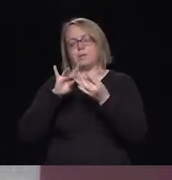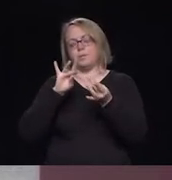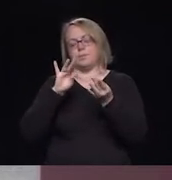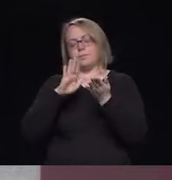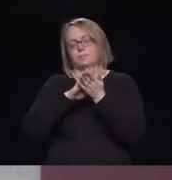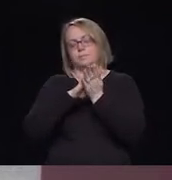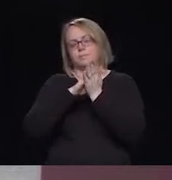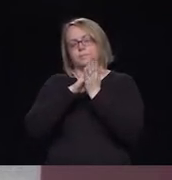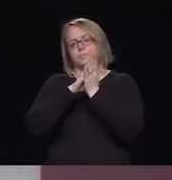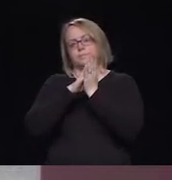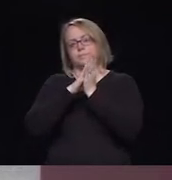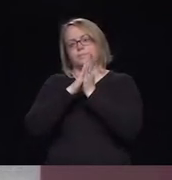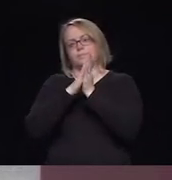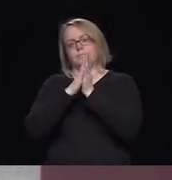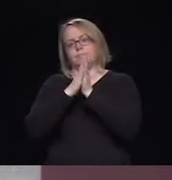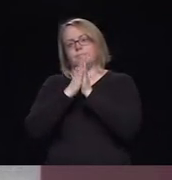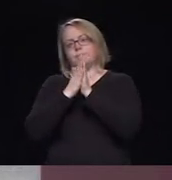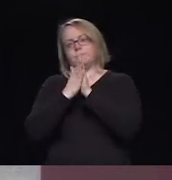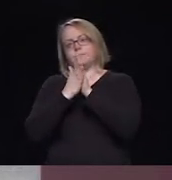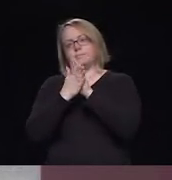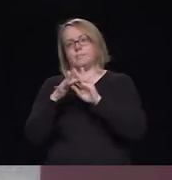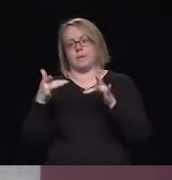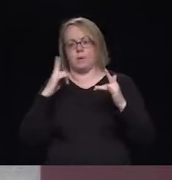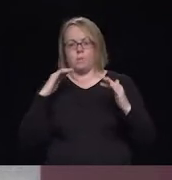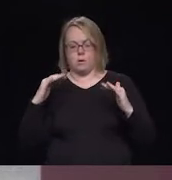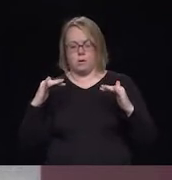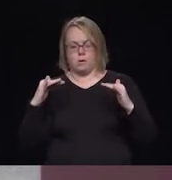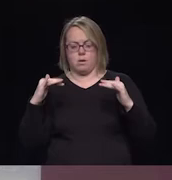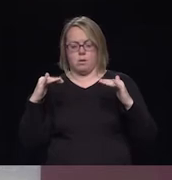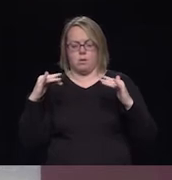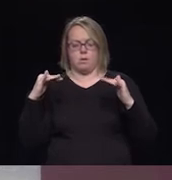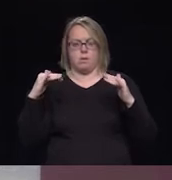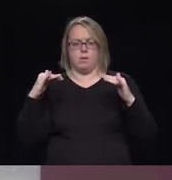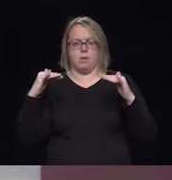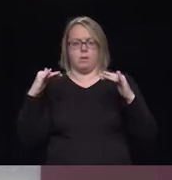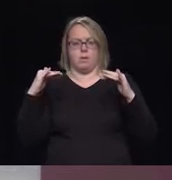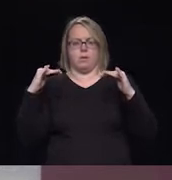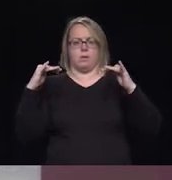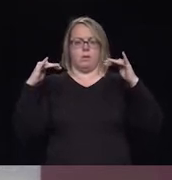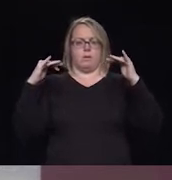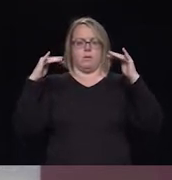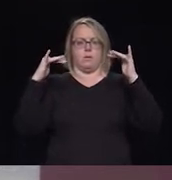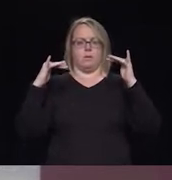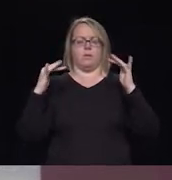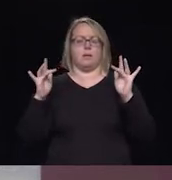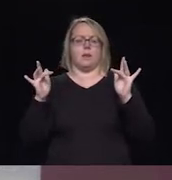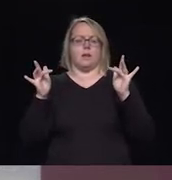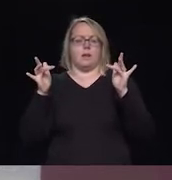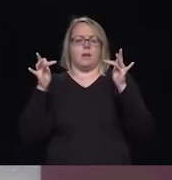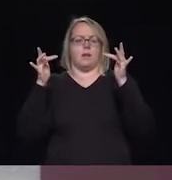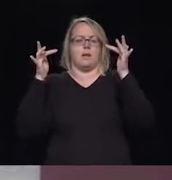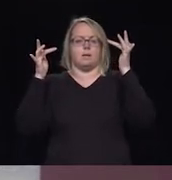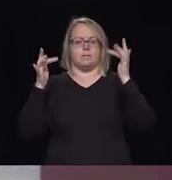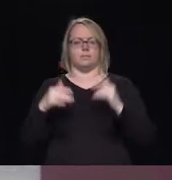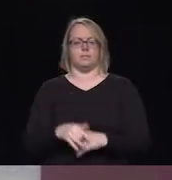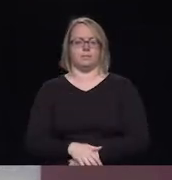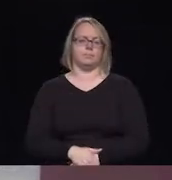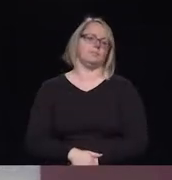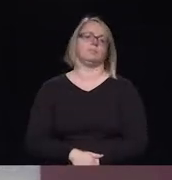too much streaking. You want this part to be pretty smooth so it feels relaxing.